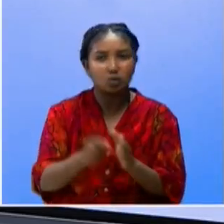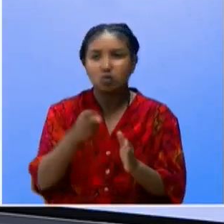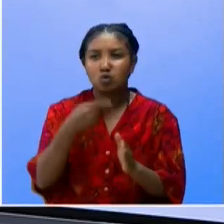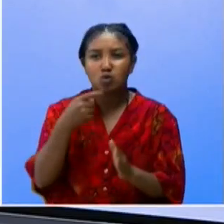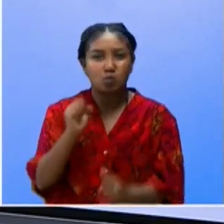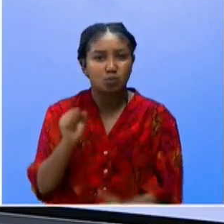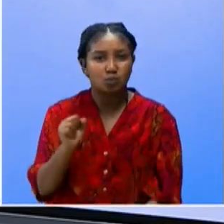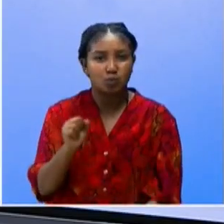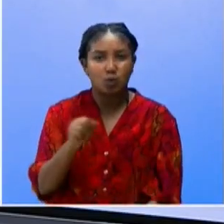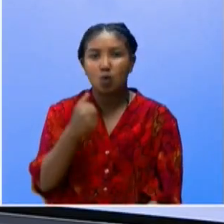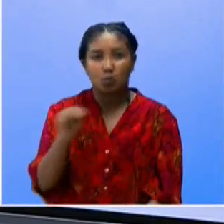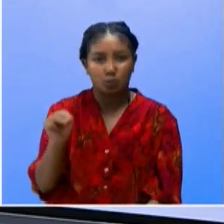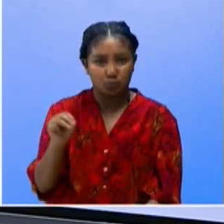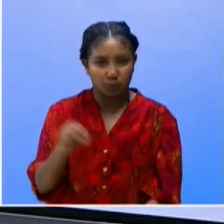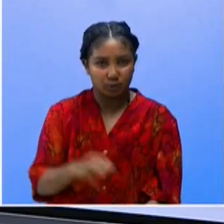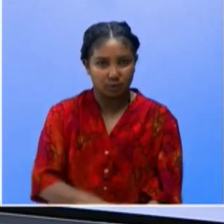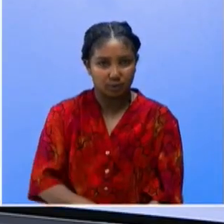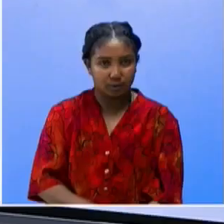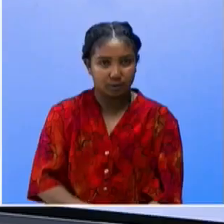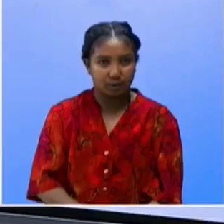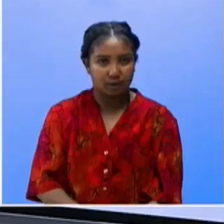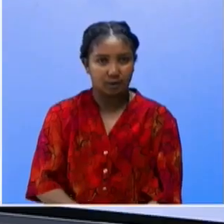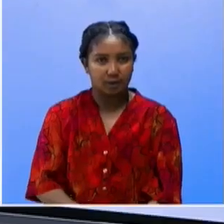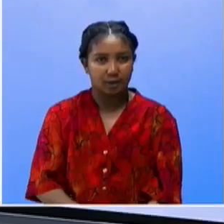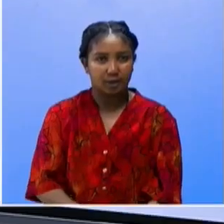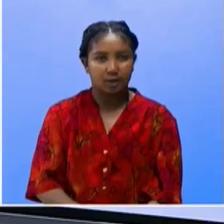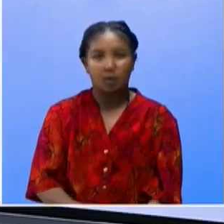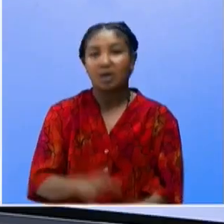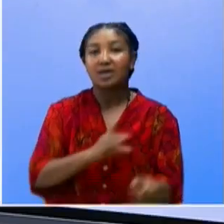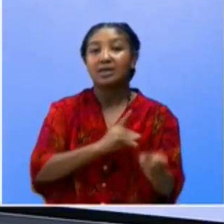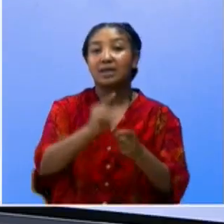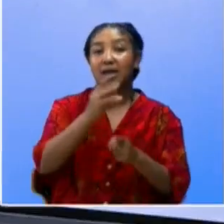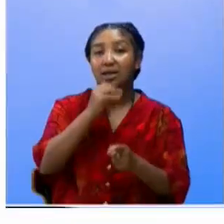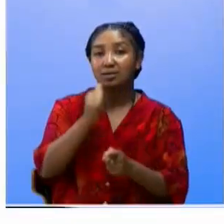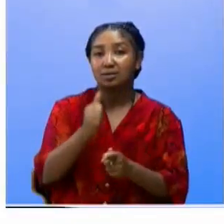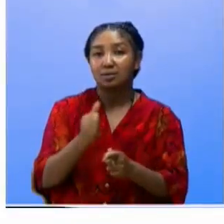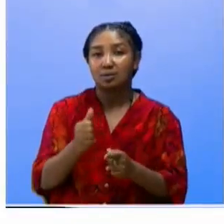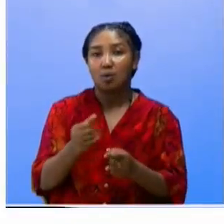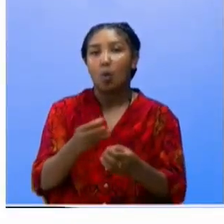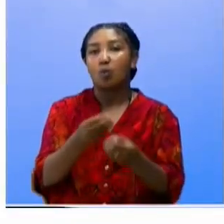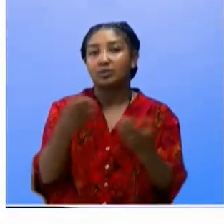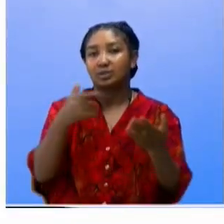Whom? Okay? What about indirect object?